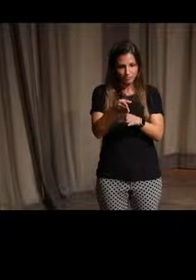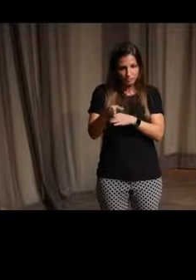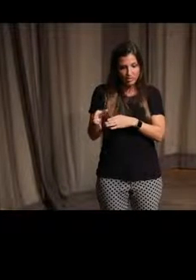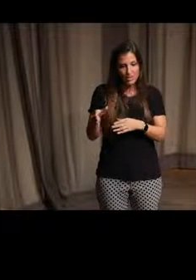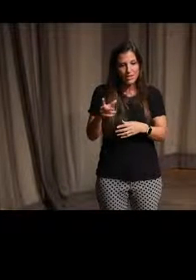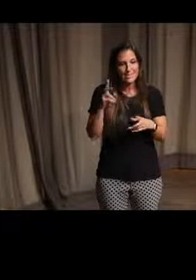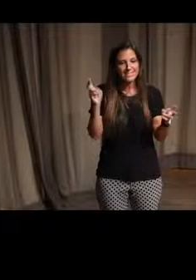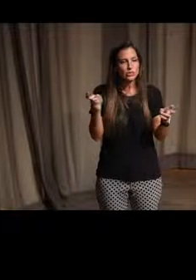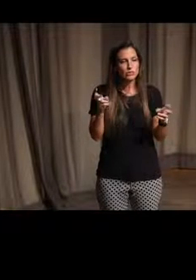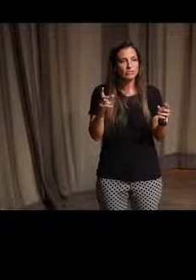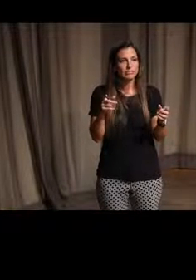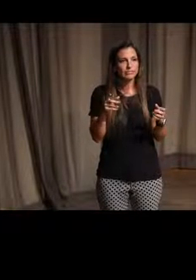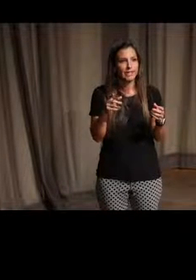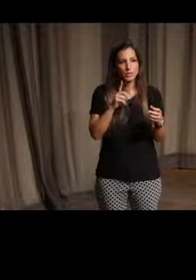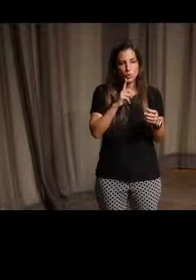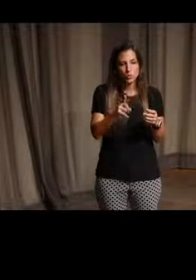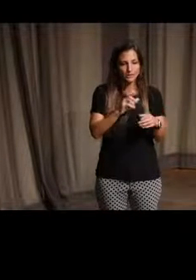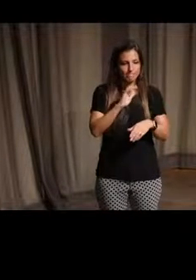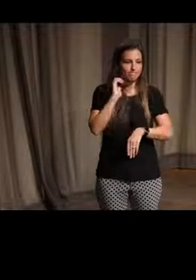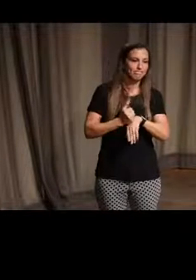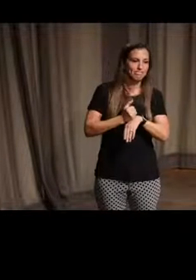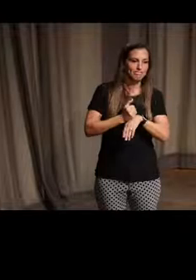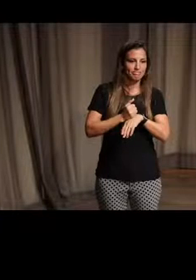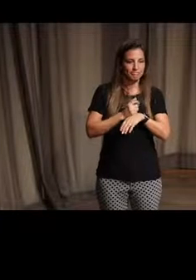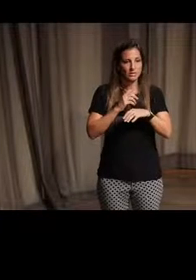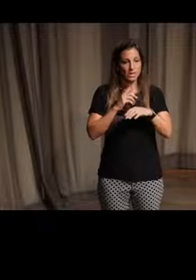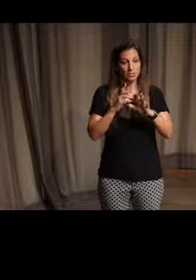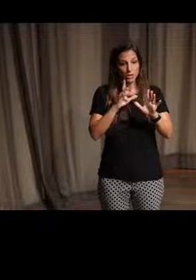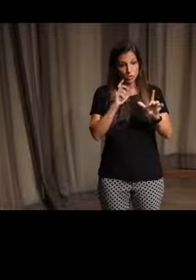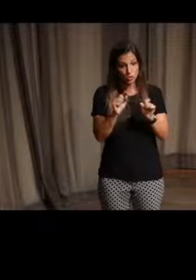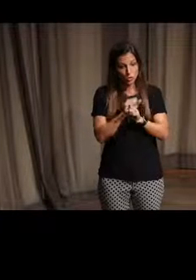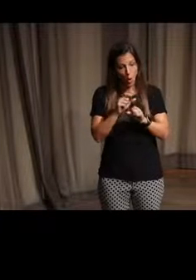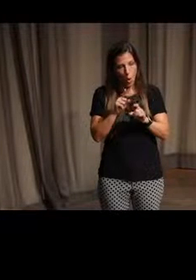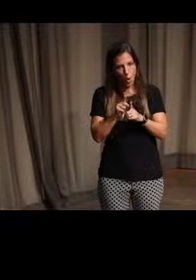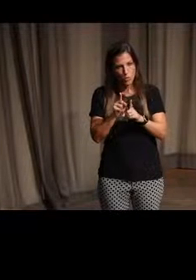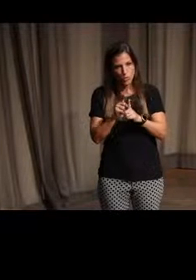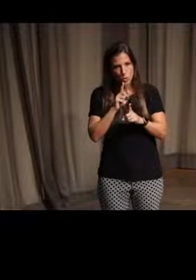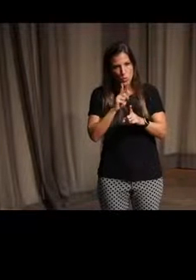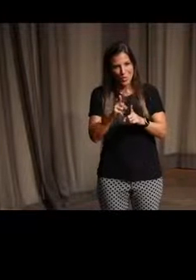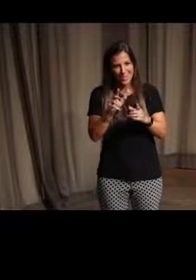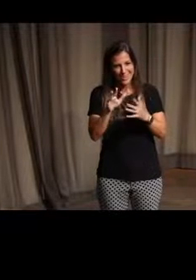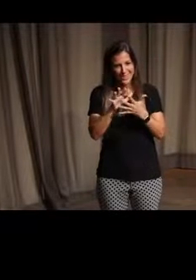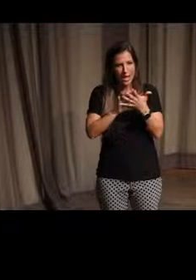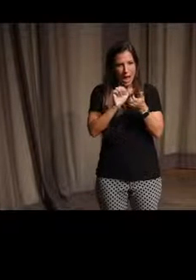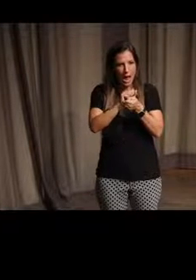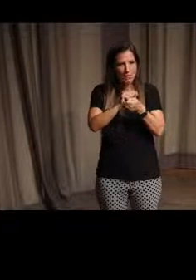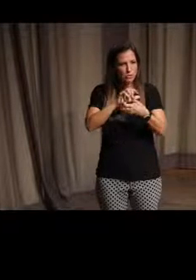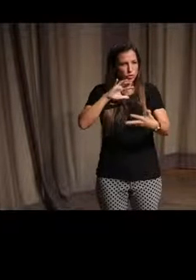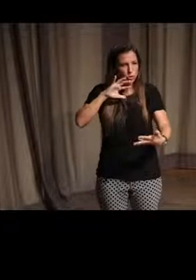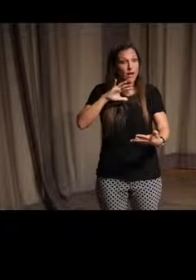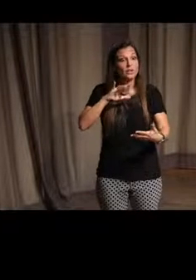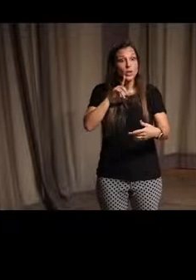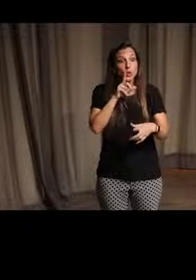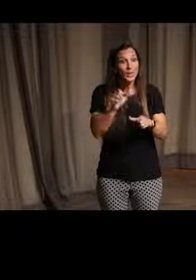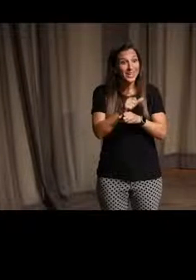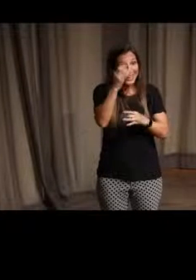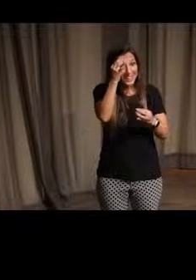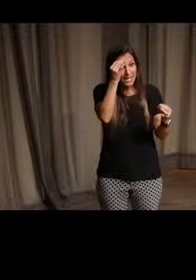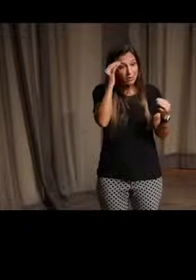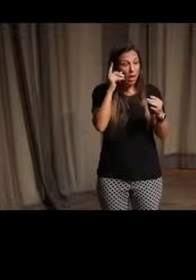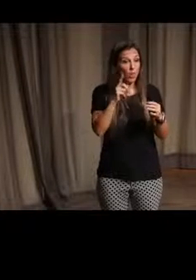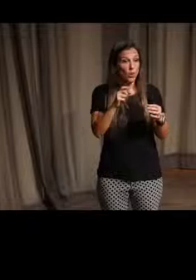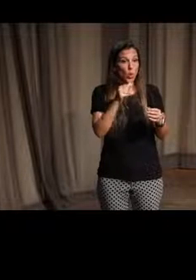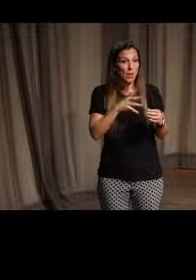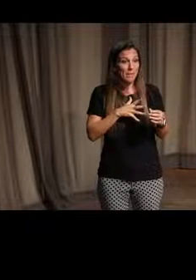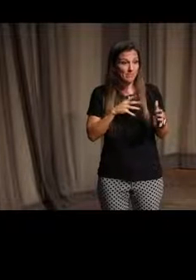the title is very sort of concrete in a sense, but it's also very abstract enough to think about the work